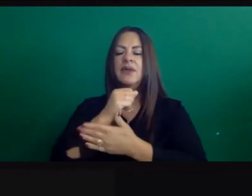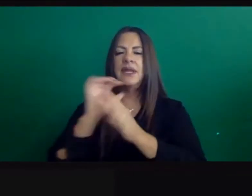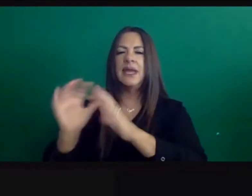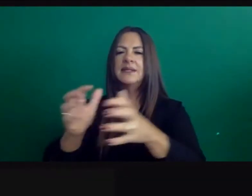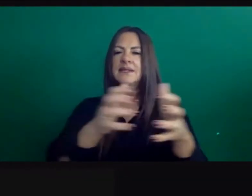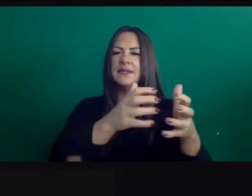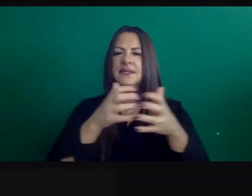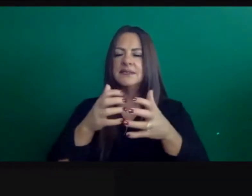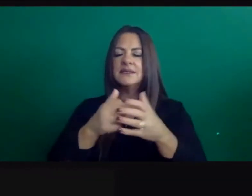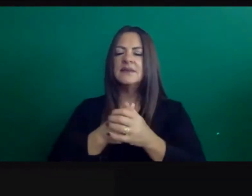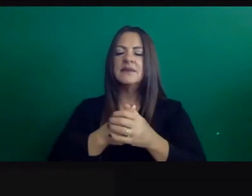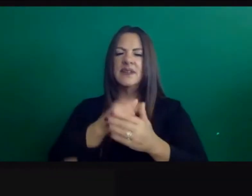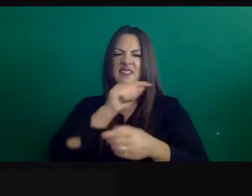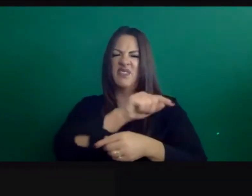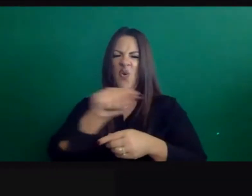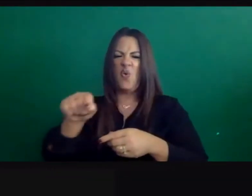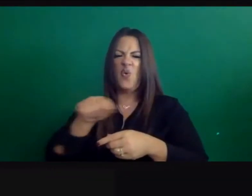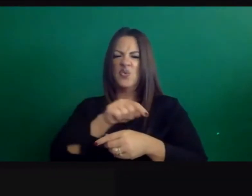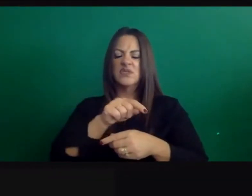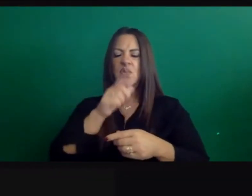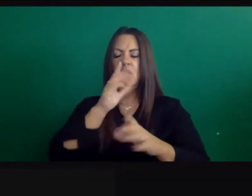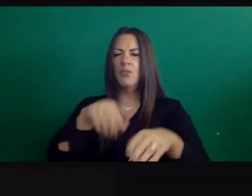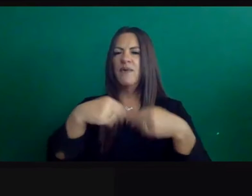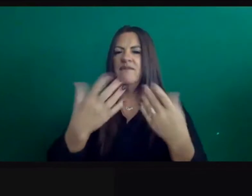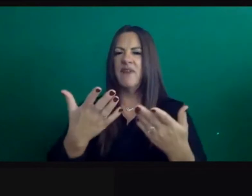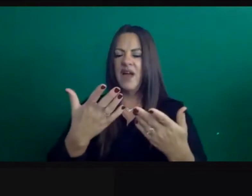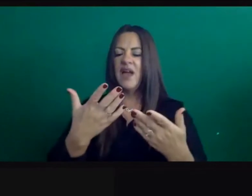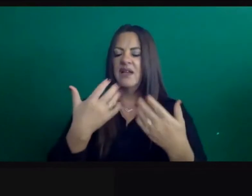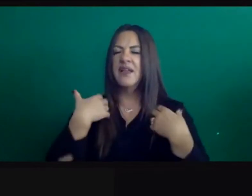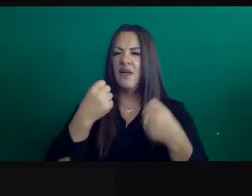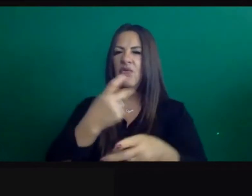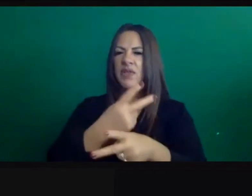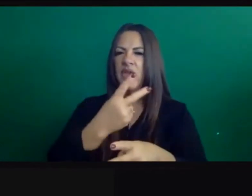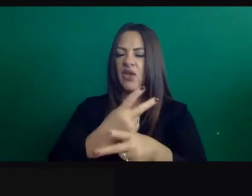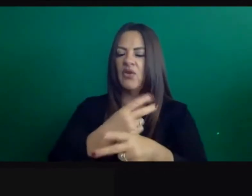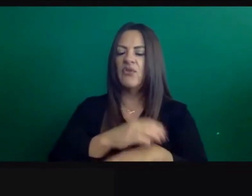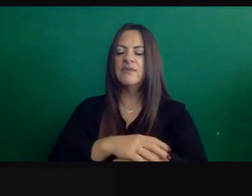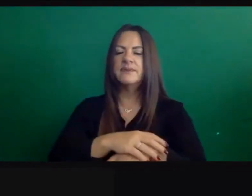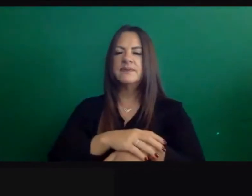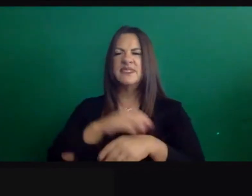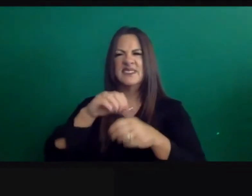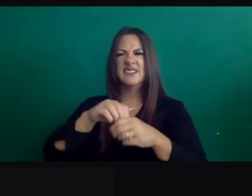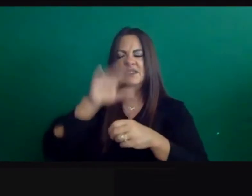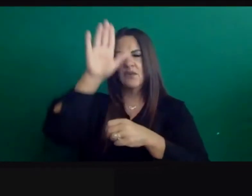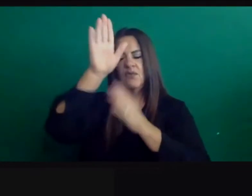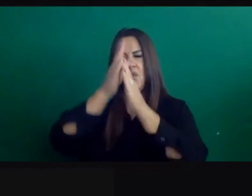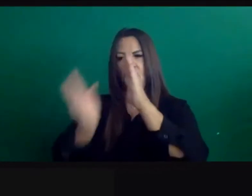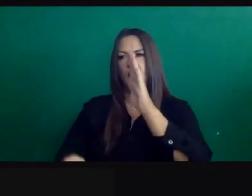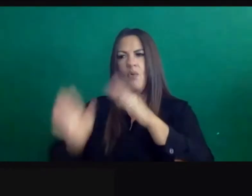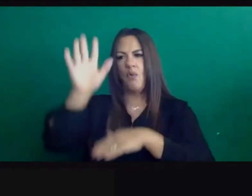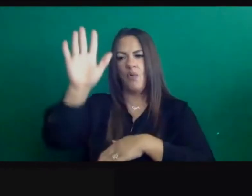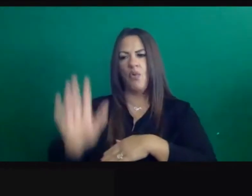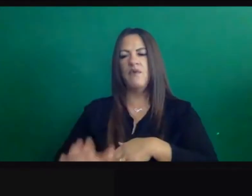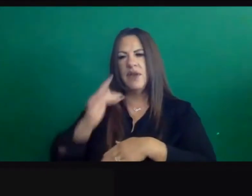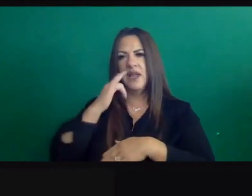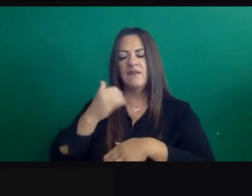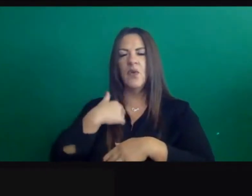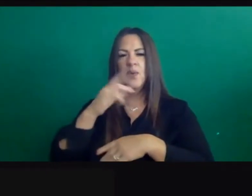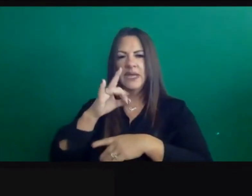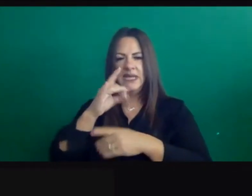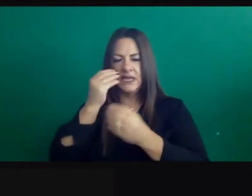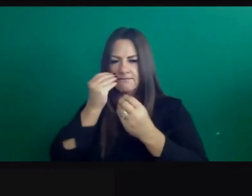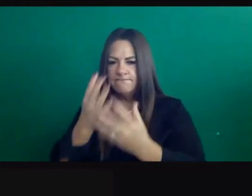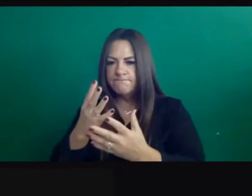those healthcare delivery systems with facilities in many parts of the state, working with them to make sure that we capture